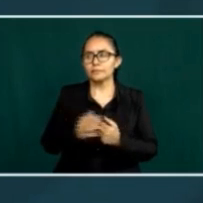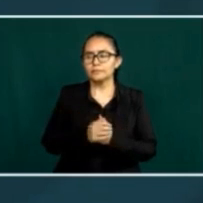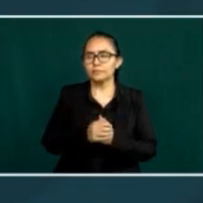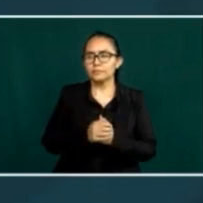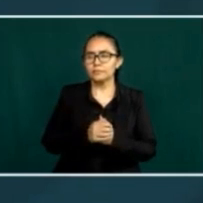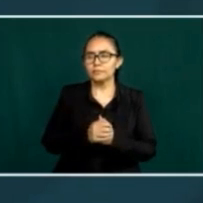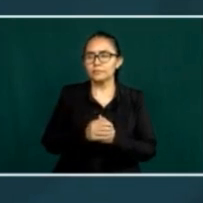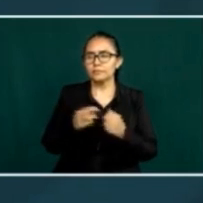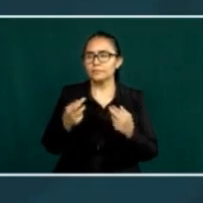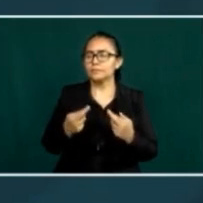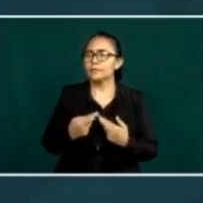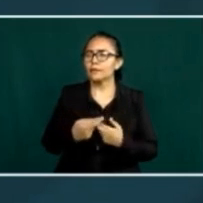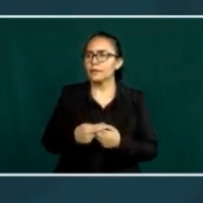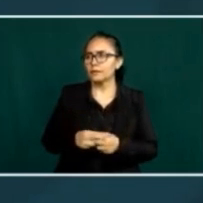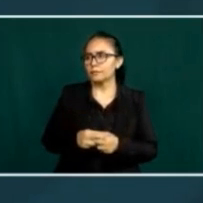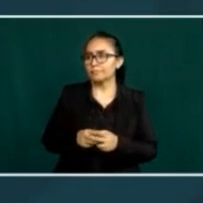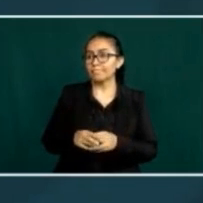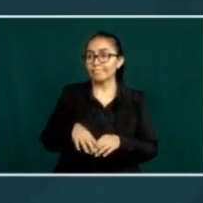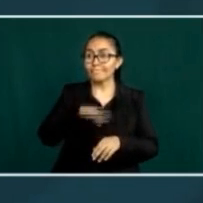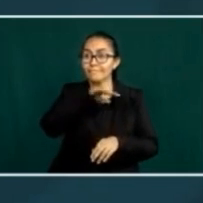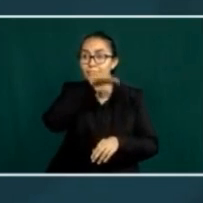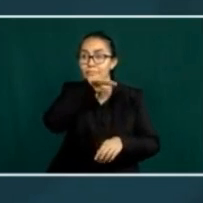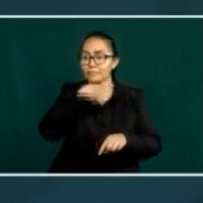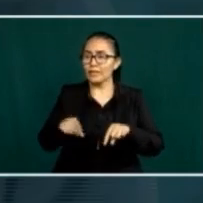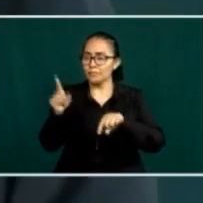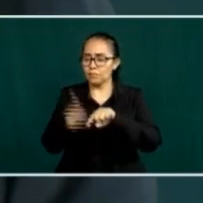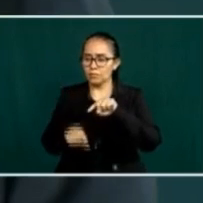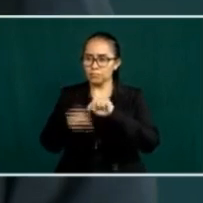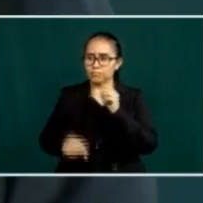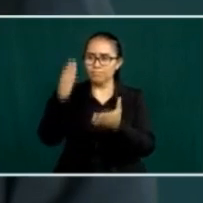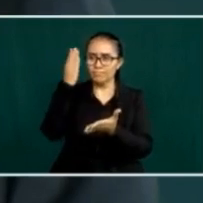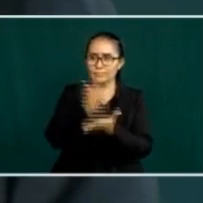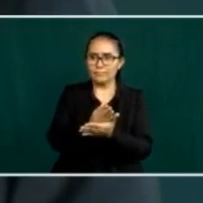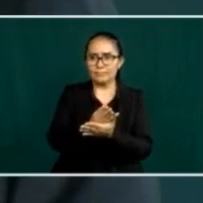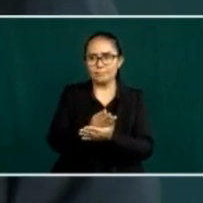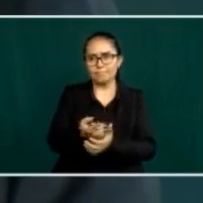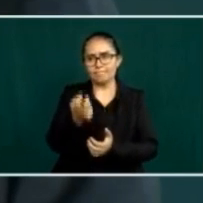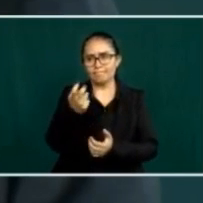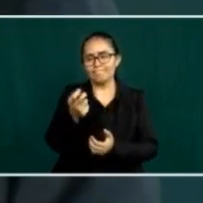that it was decided to end corruption. That's